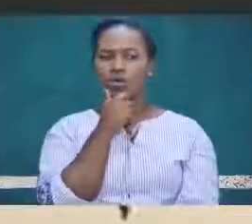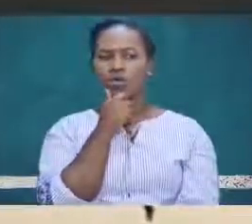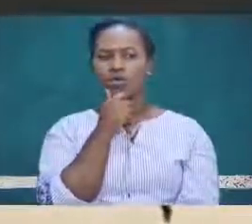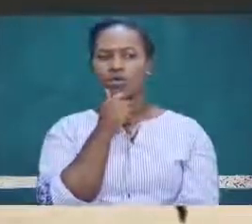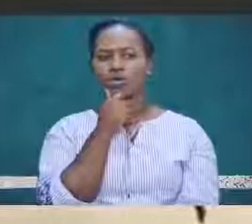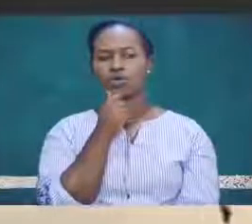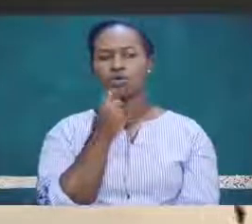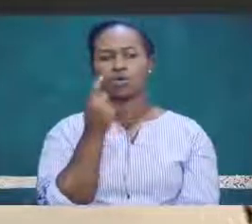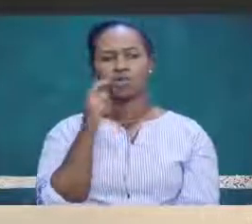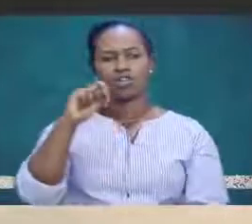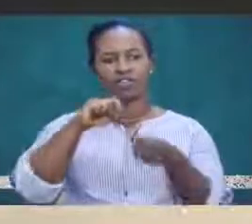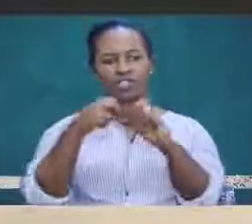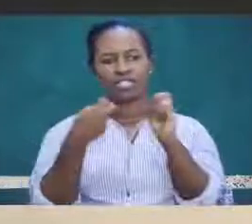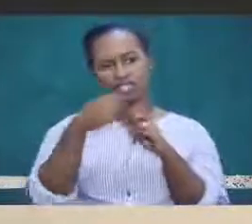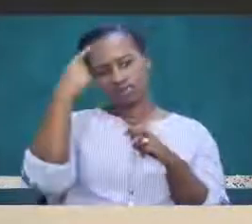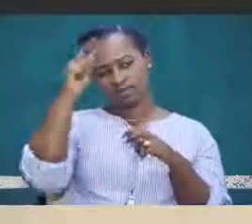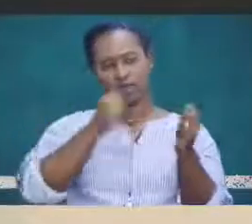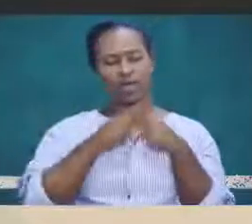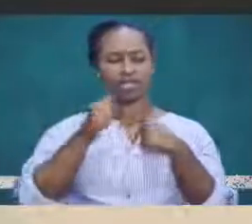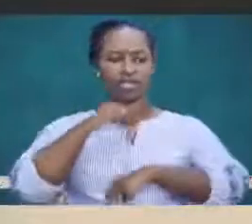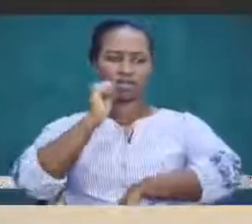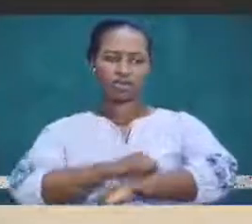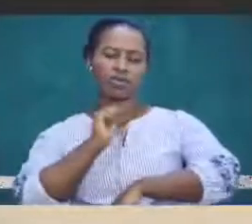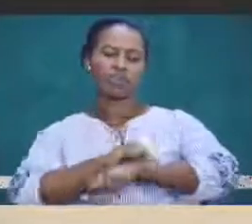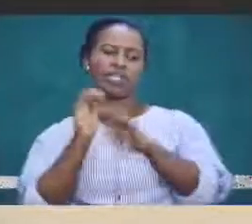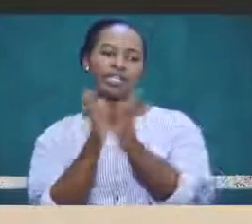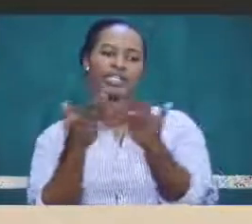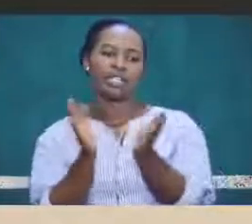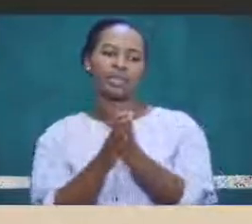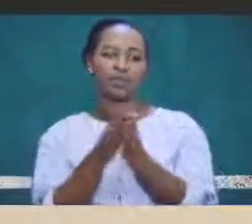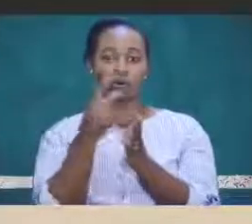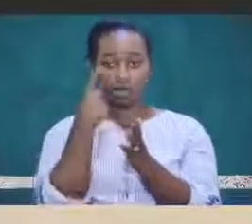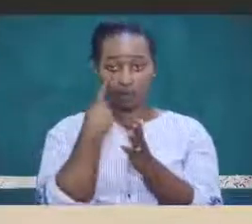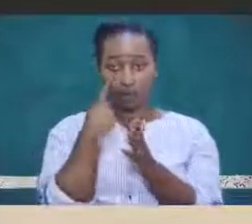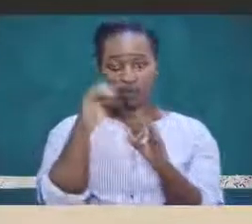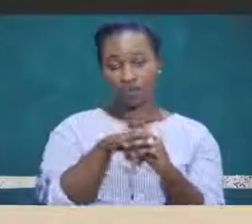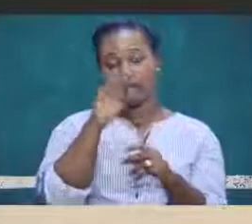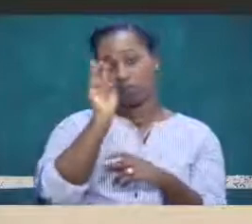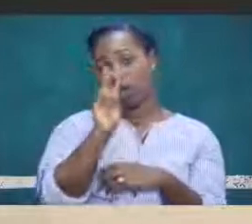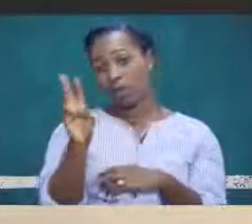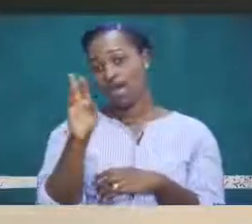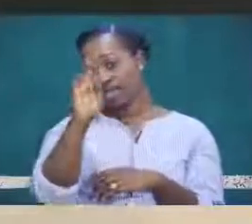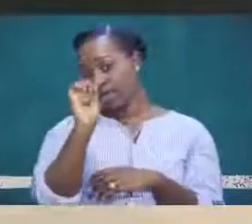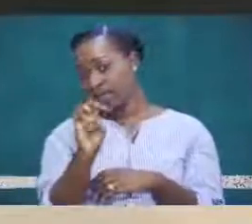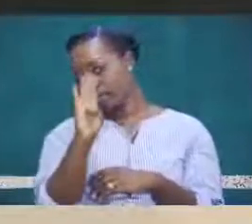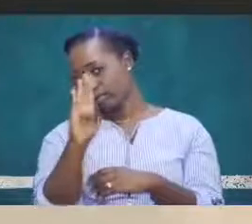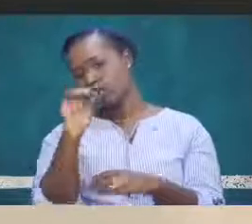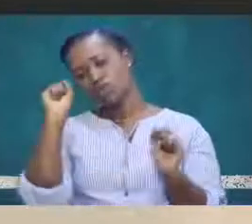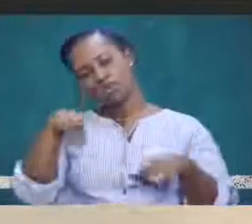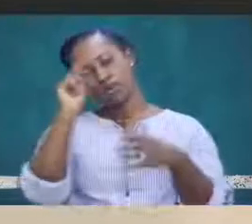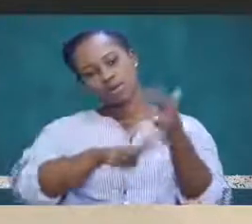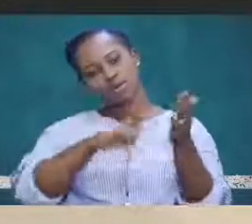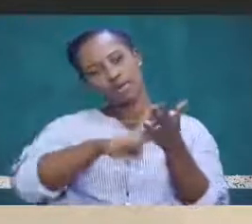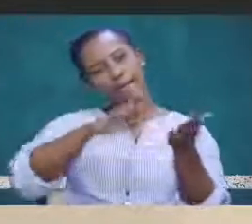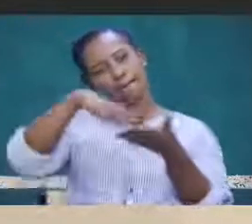the Physics for Rwanda Schools, that book, which is also found on the REB website. Then you can read more